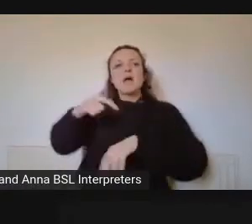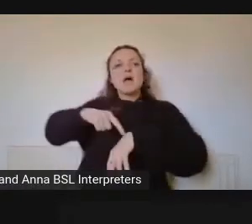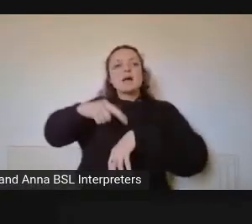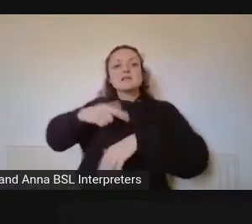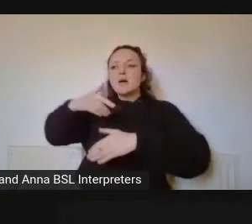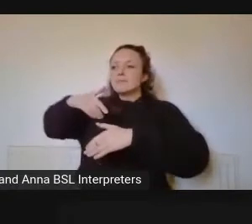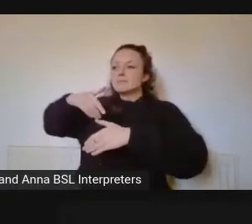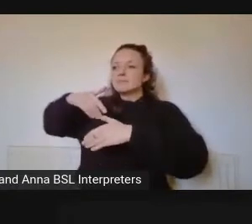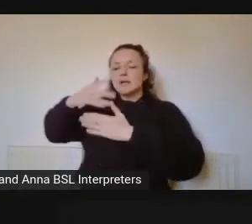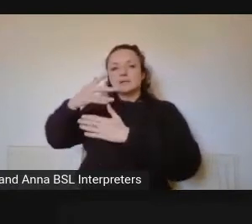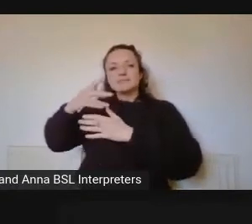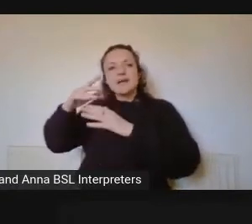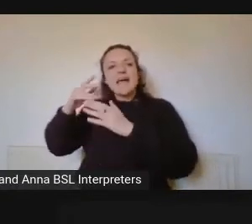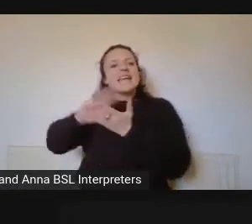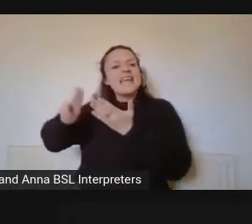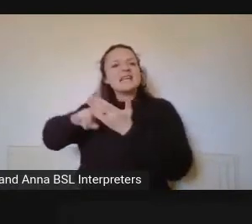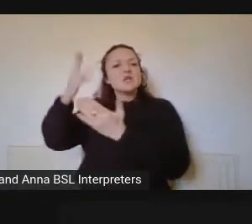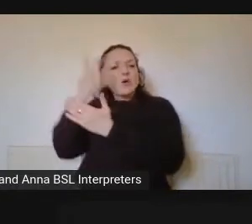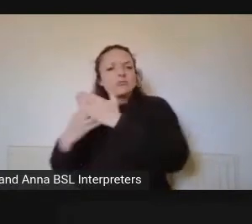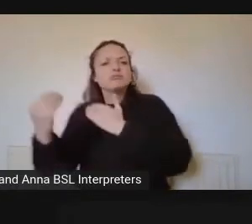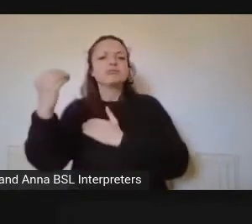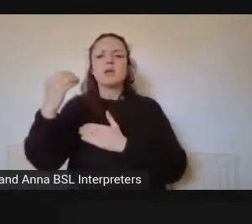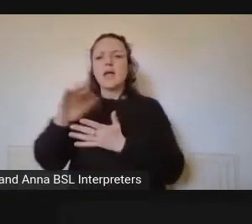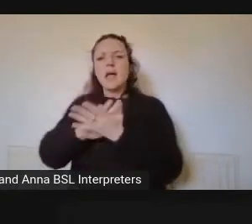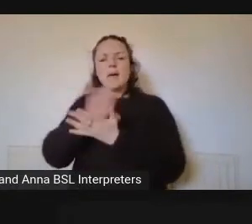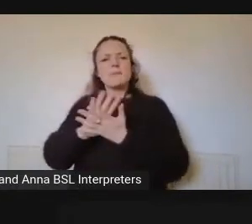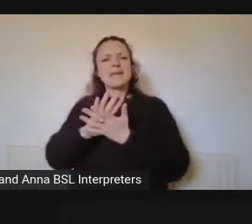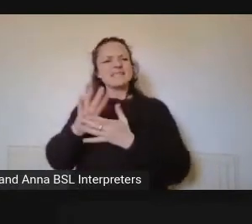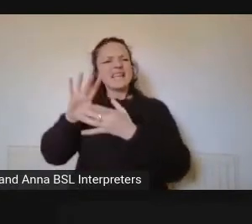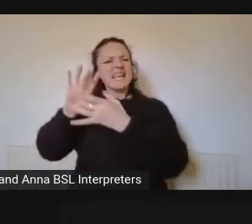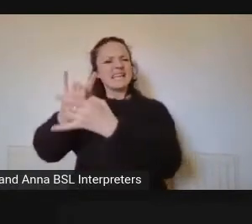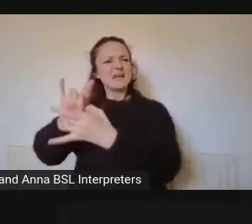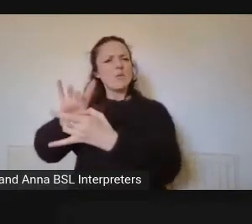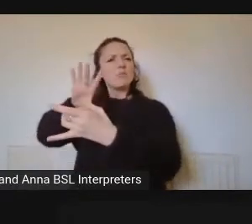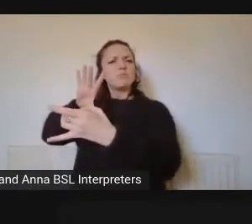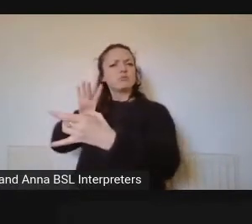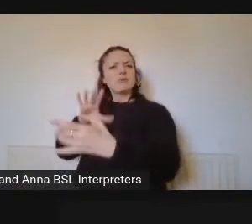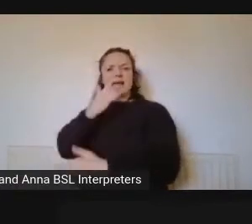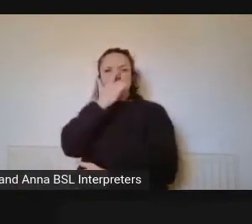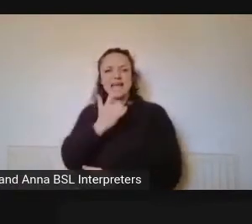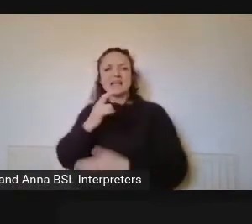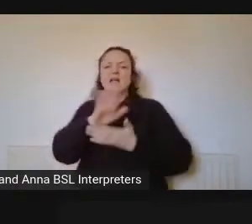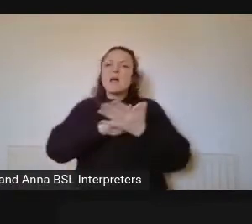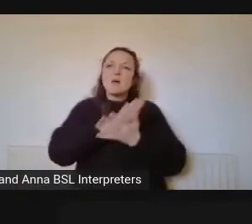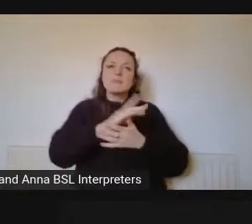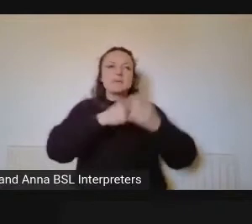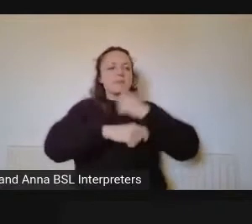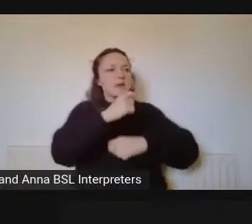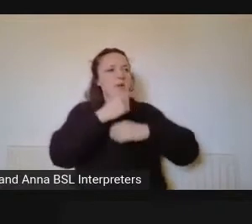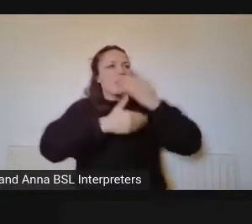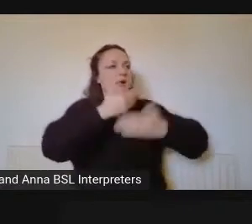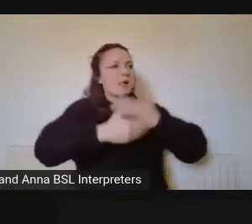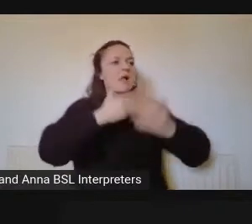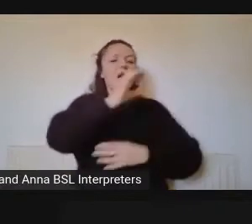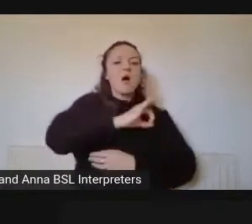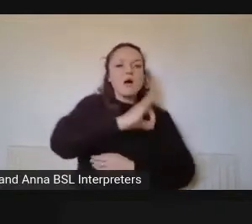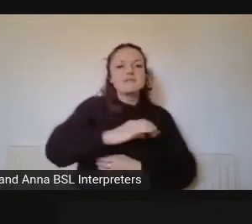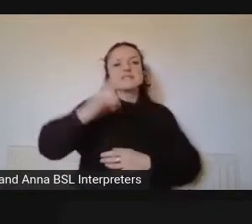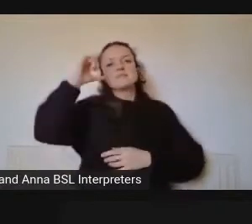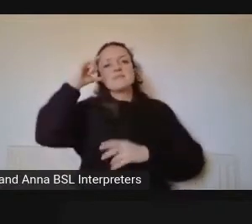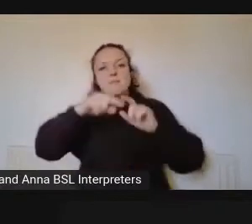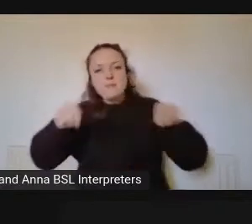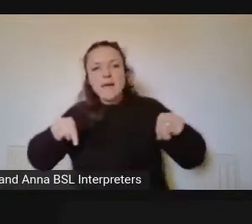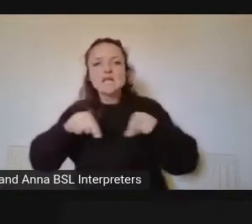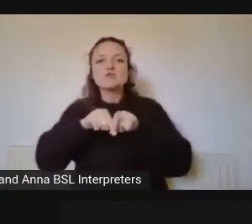connection. And the work that we lead has led us to sedentary lives within our offices, now within our bedrooms and our